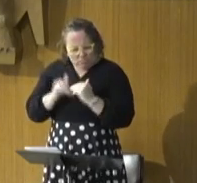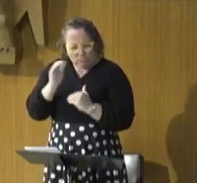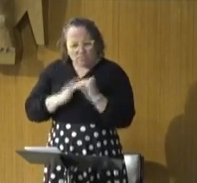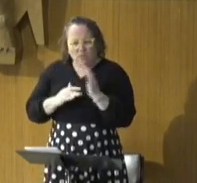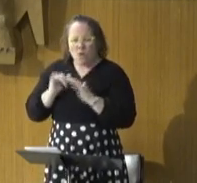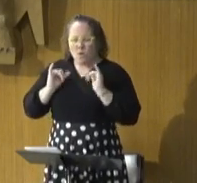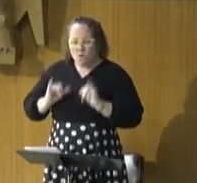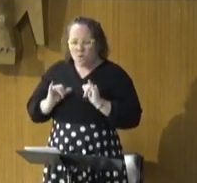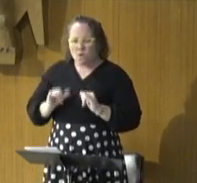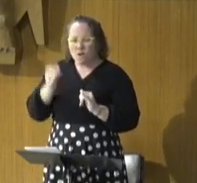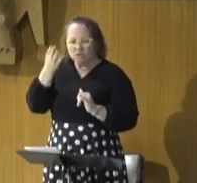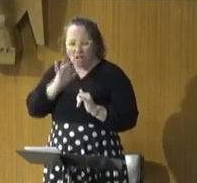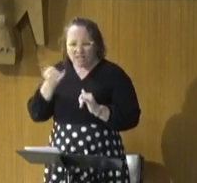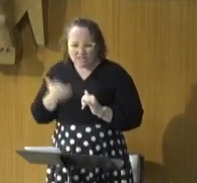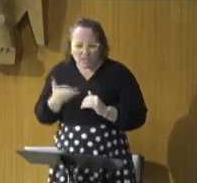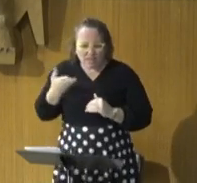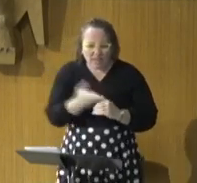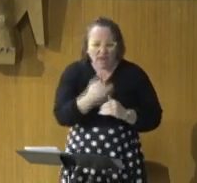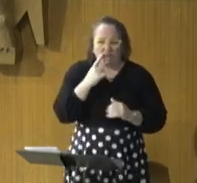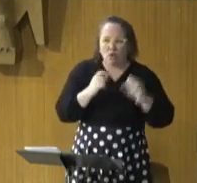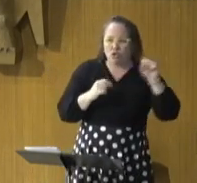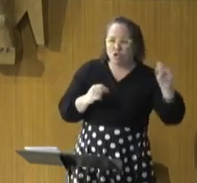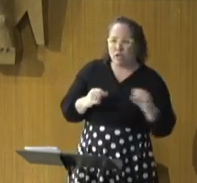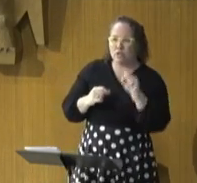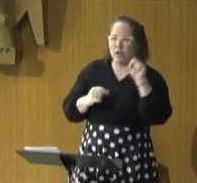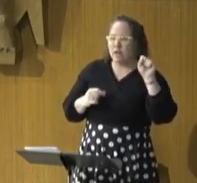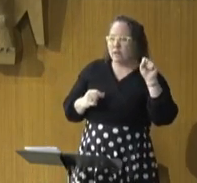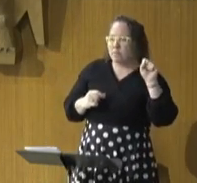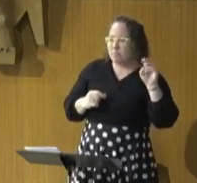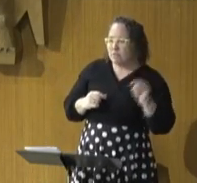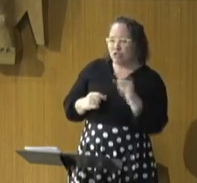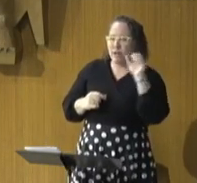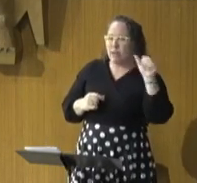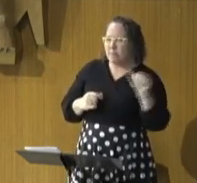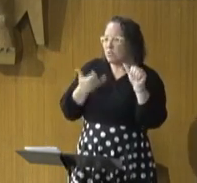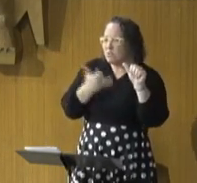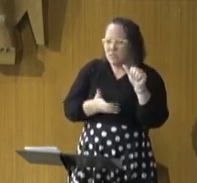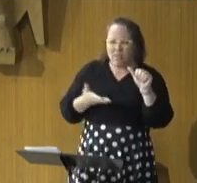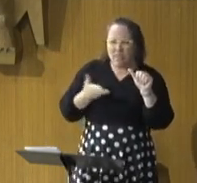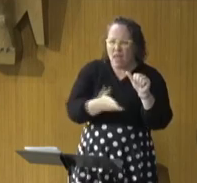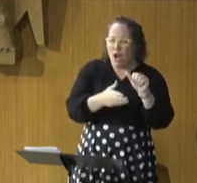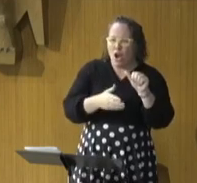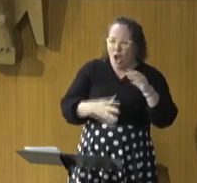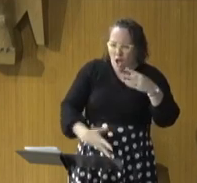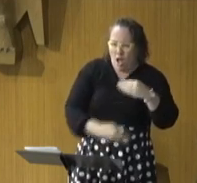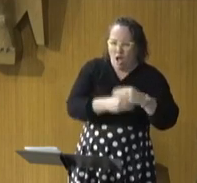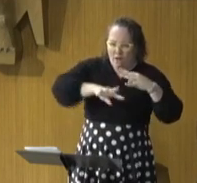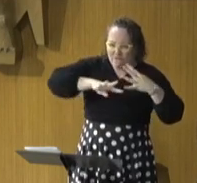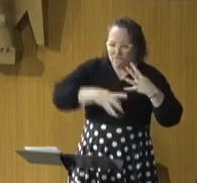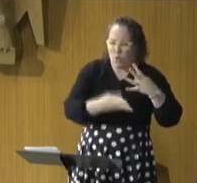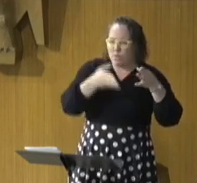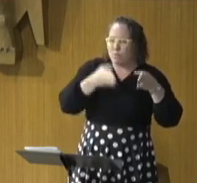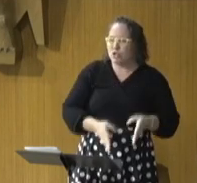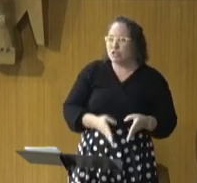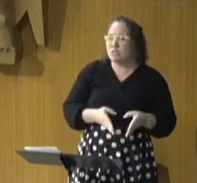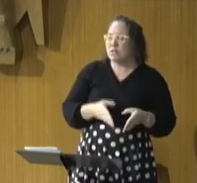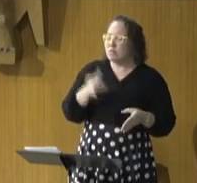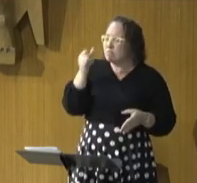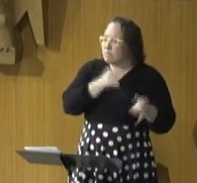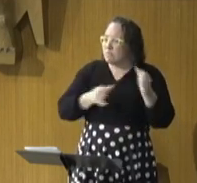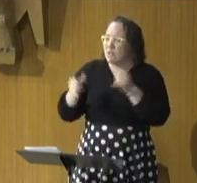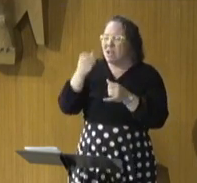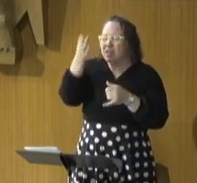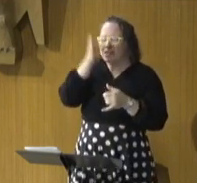was present with Shadrach and Meshach and Abednego in those flames. I believe that God does stand with each of us